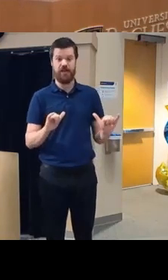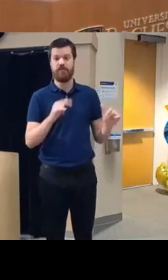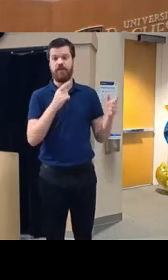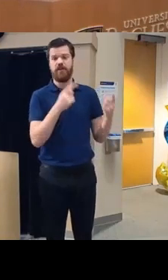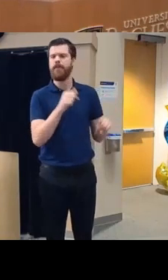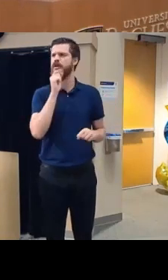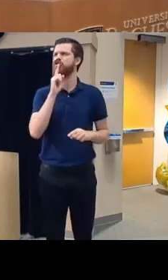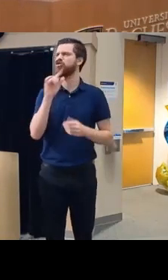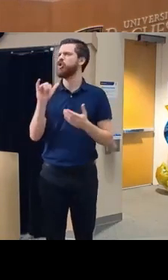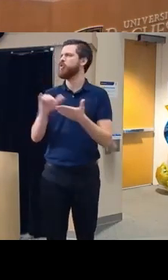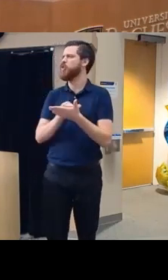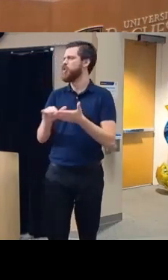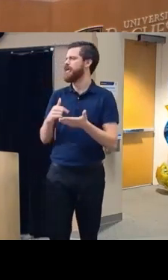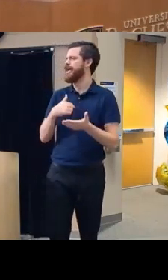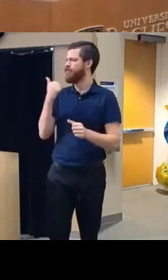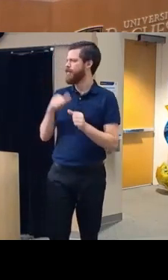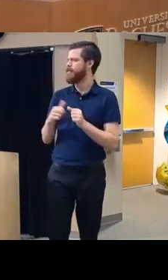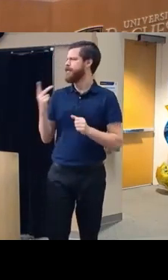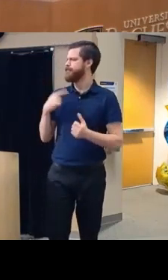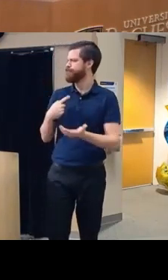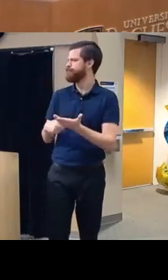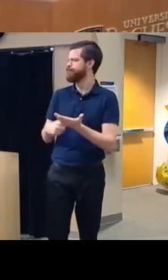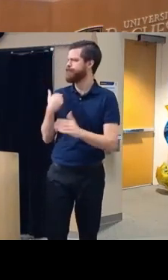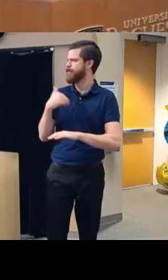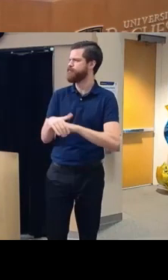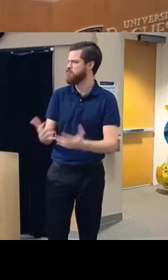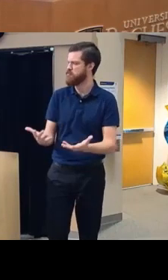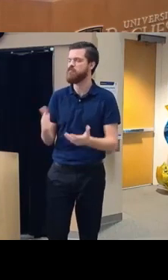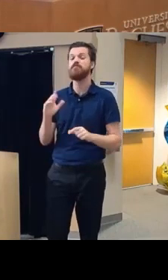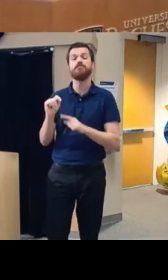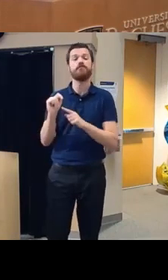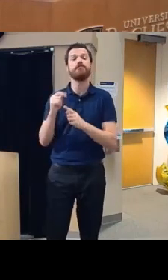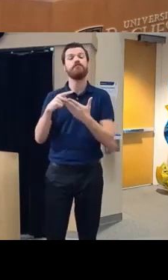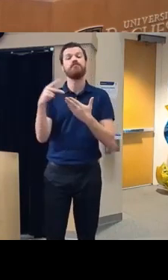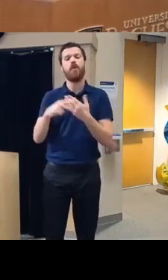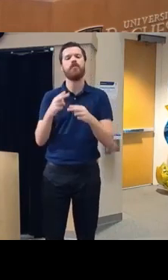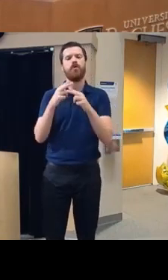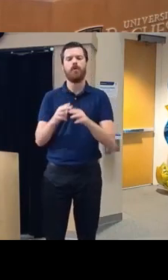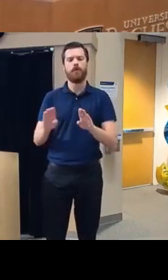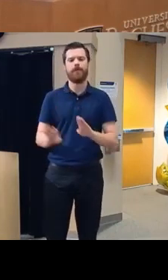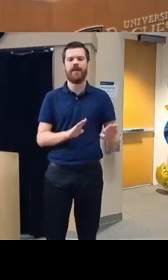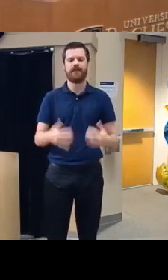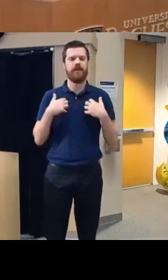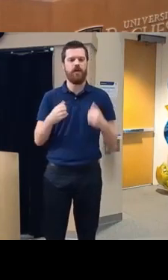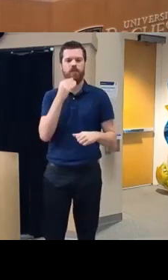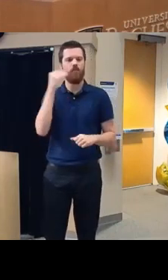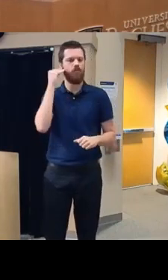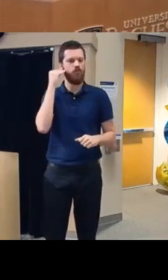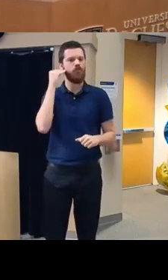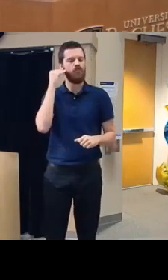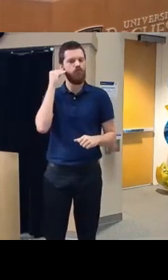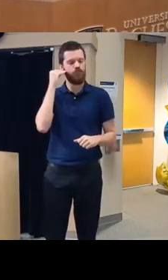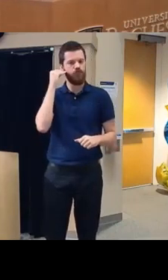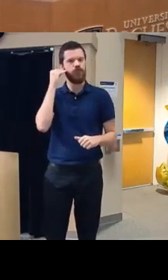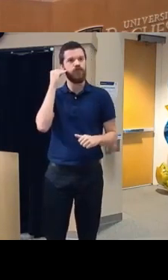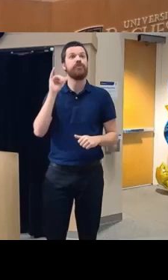sure what you have in New York. I can't remember if we talked about this last night, but a programs called behavioral health homes were